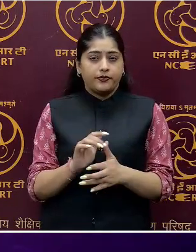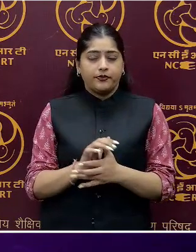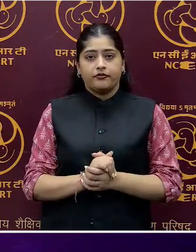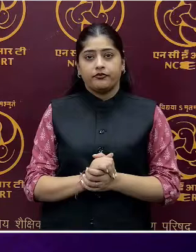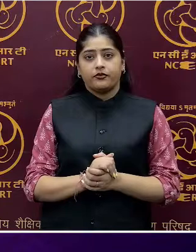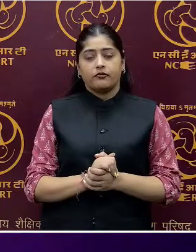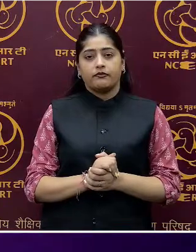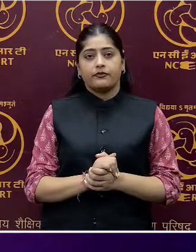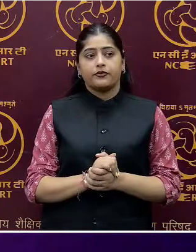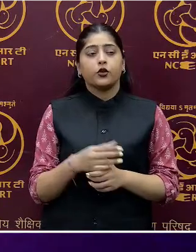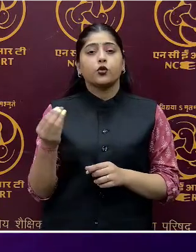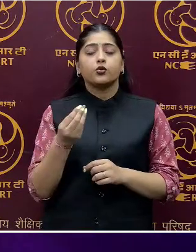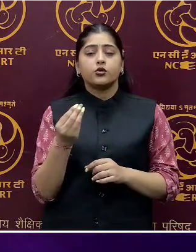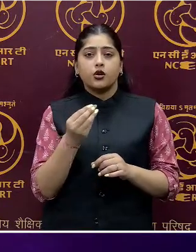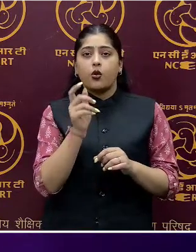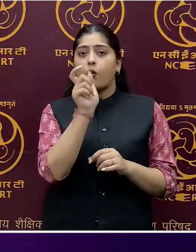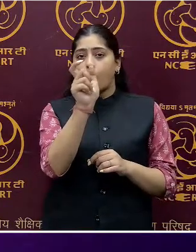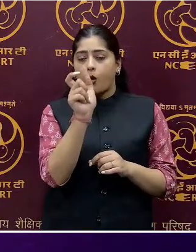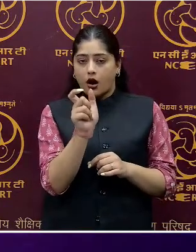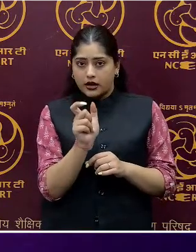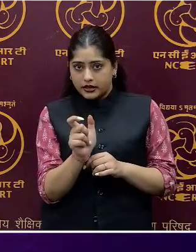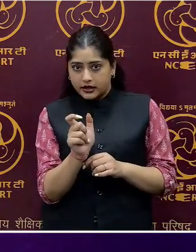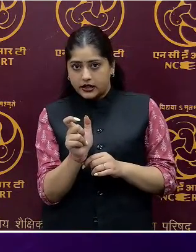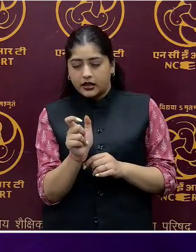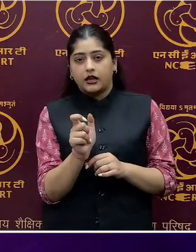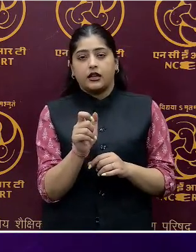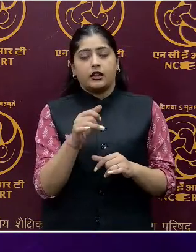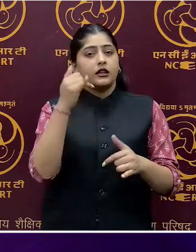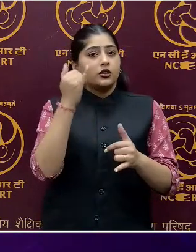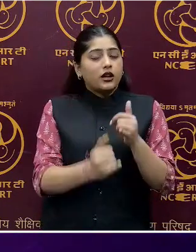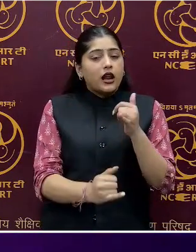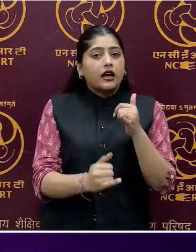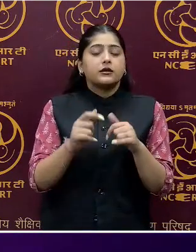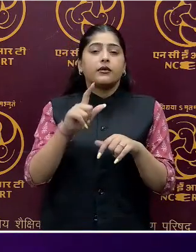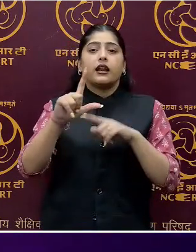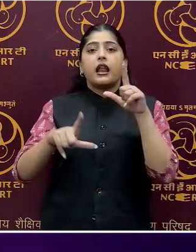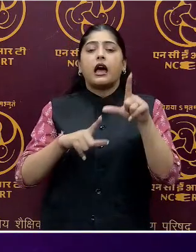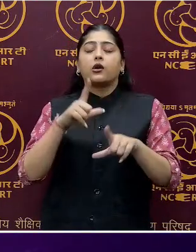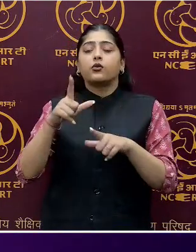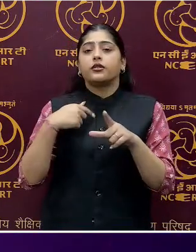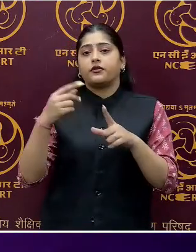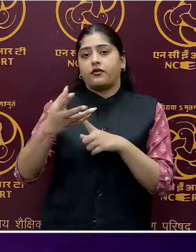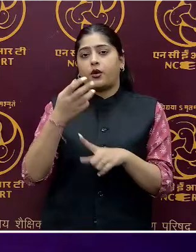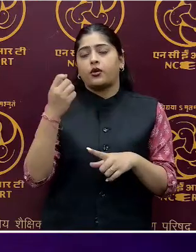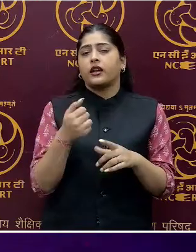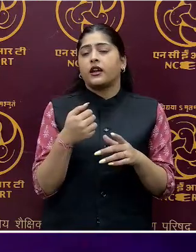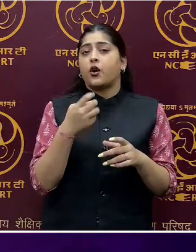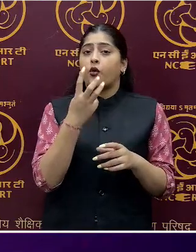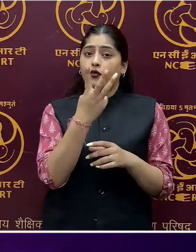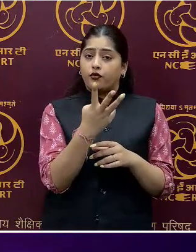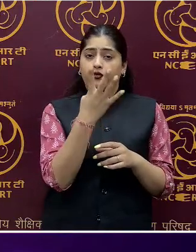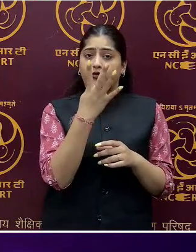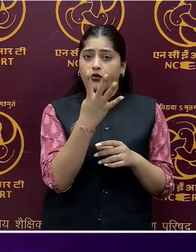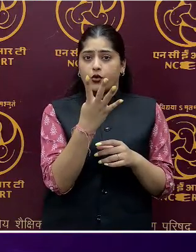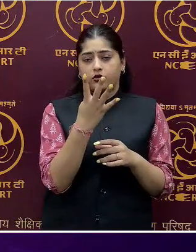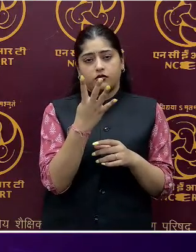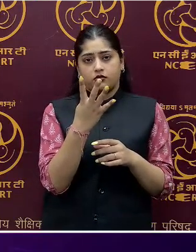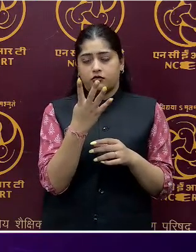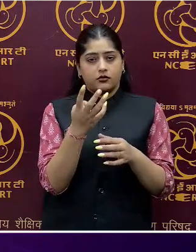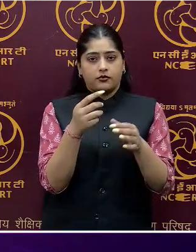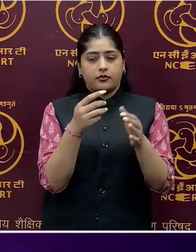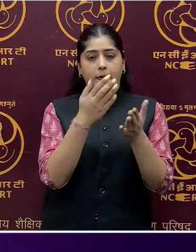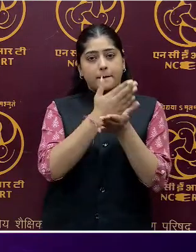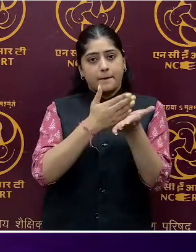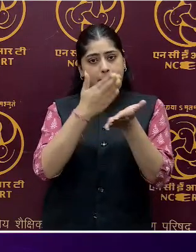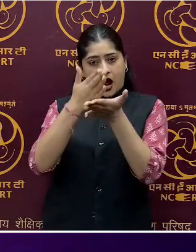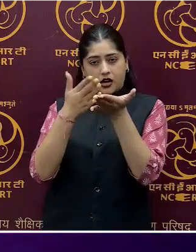Rearrange the jumbled letters. The answer will be the name of the languages. So there are 4 parts of this question, and